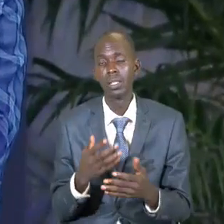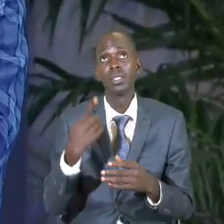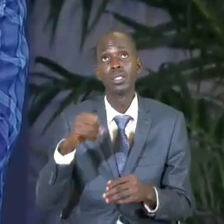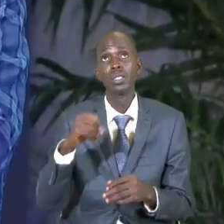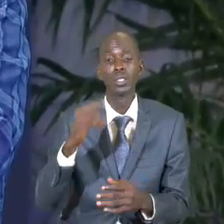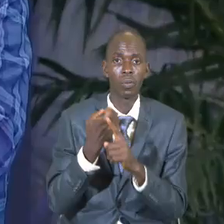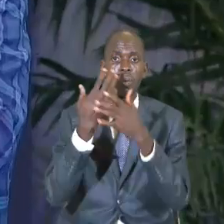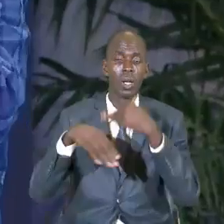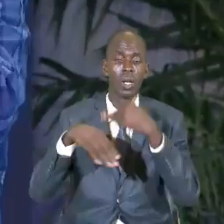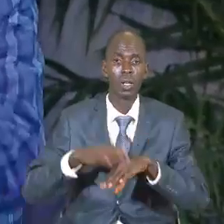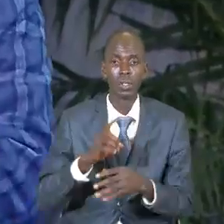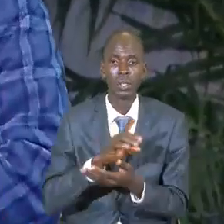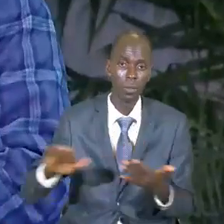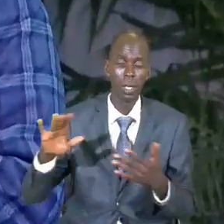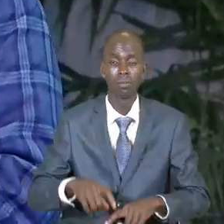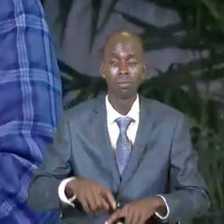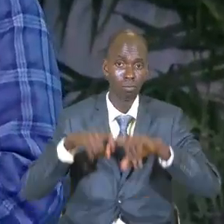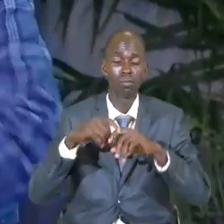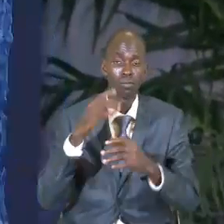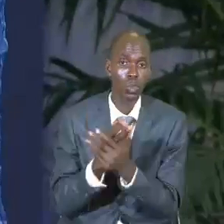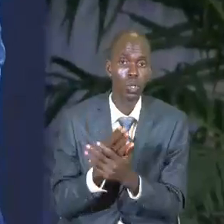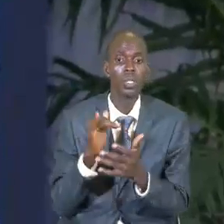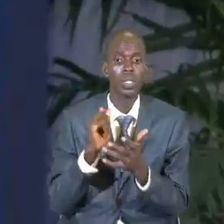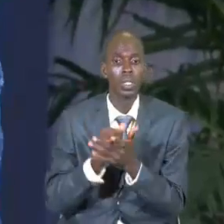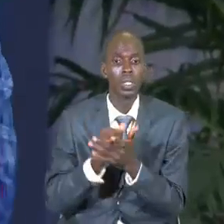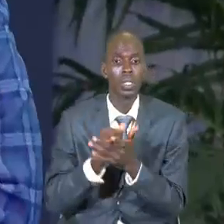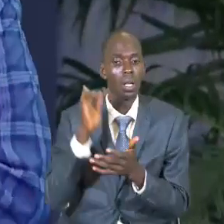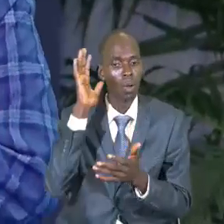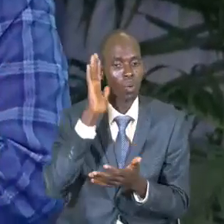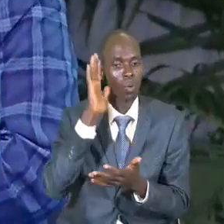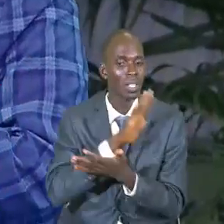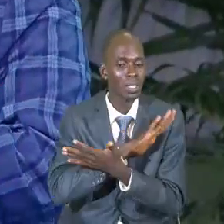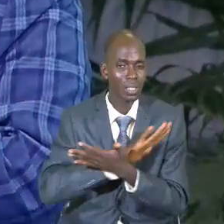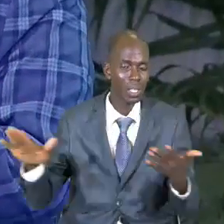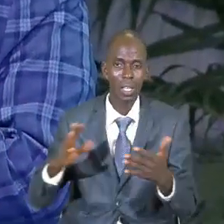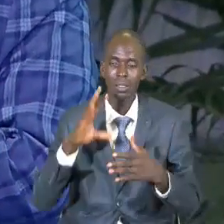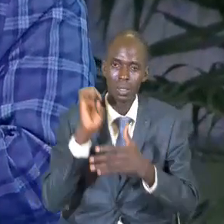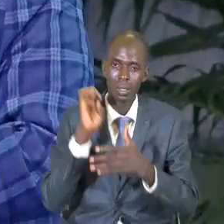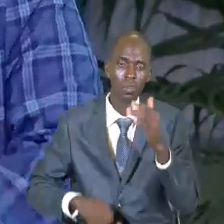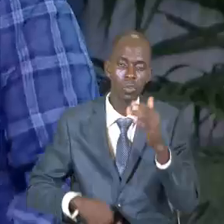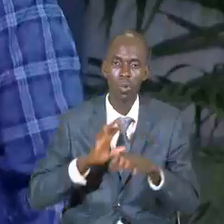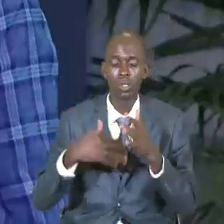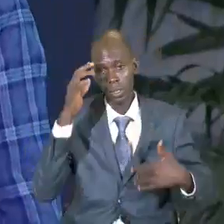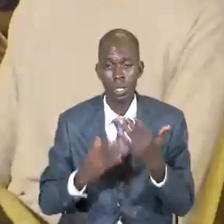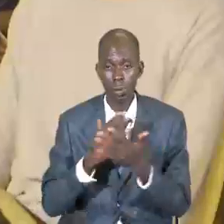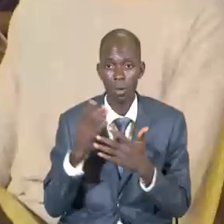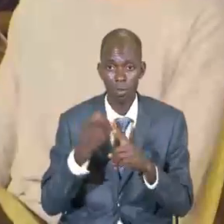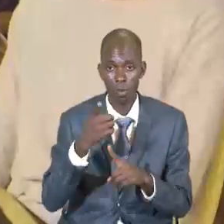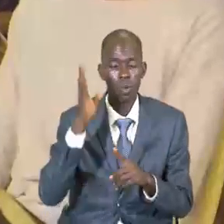all the sicknesses and diseases away from you, it will happen tonight in Jesus' name.